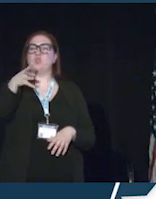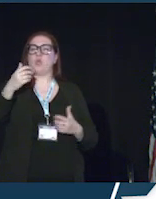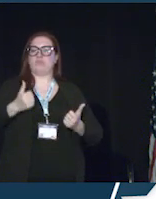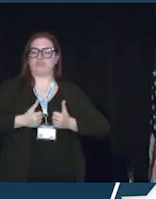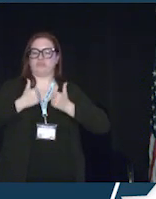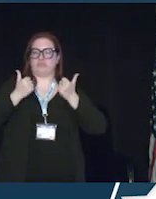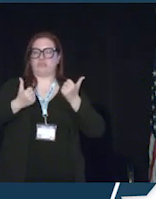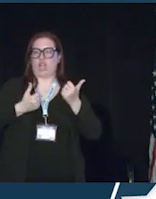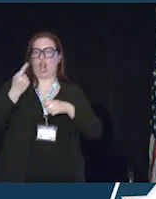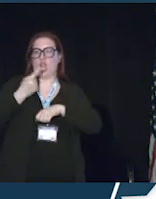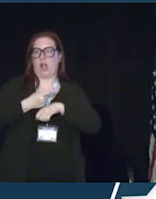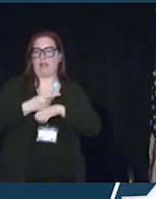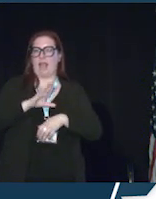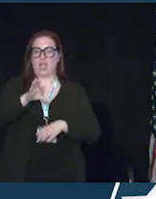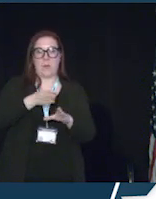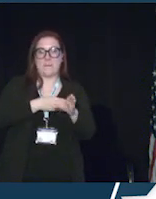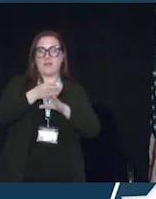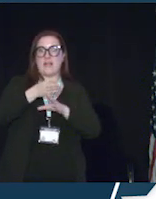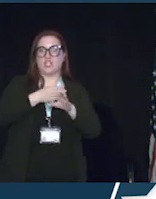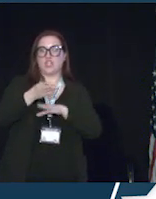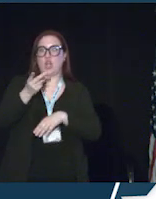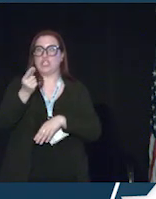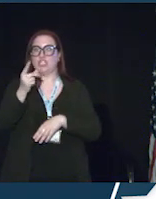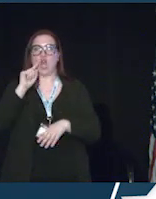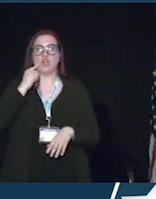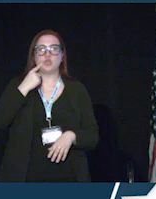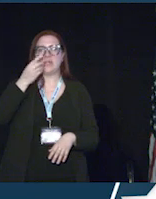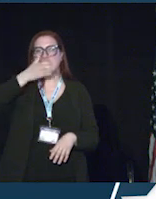like as a professional dog treat chef?